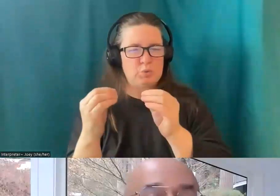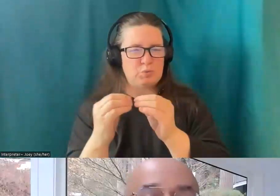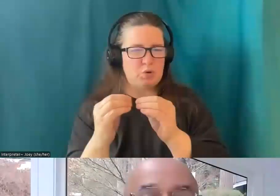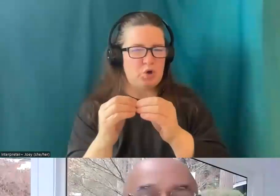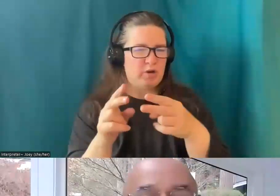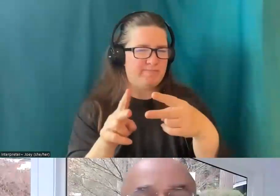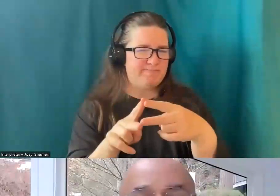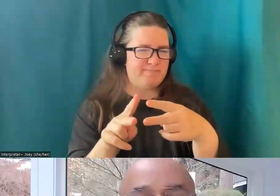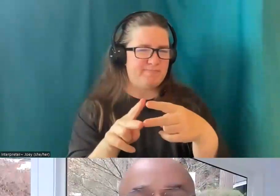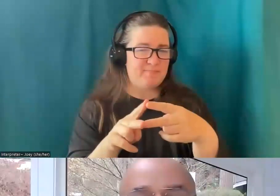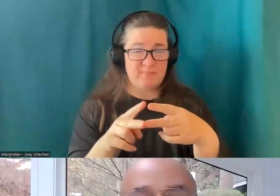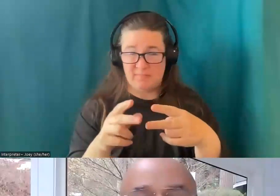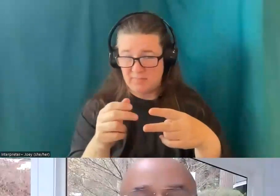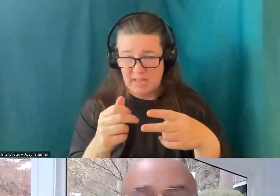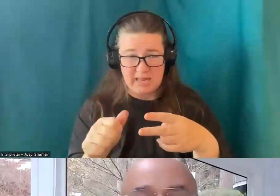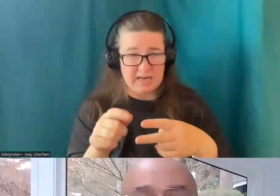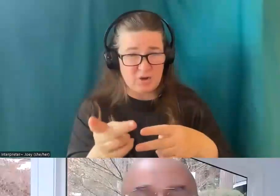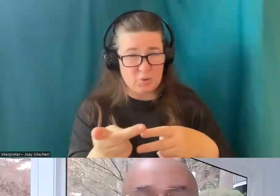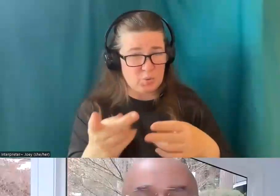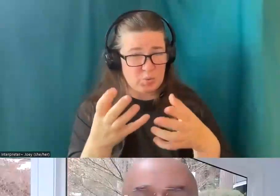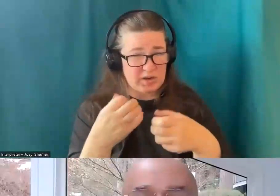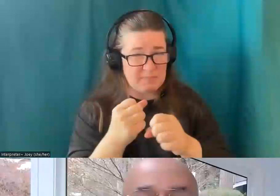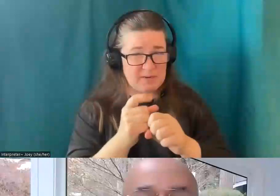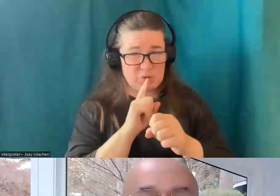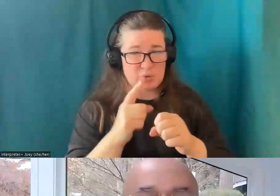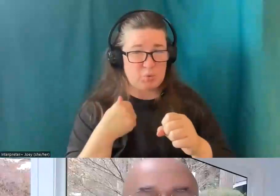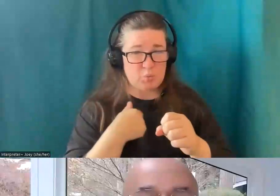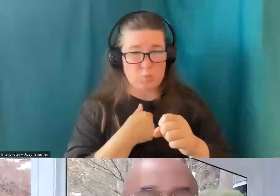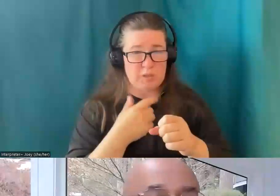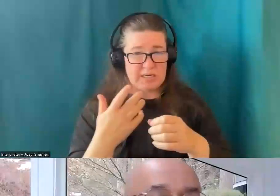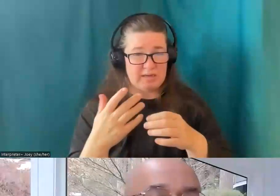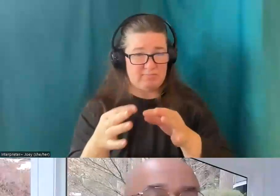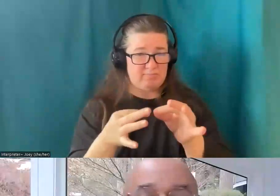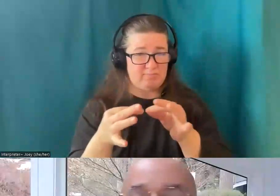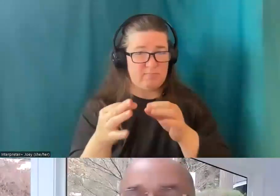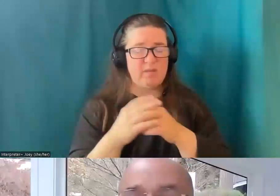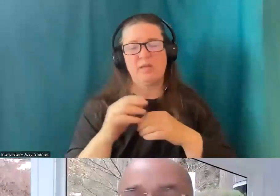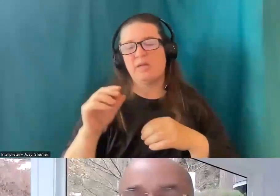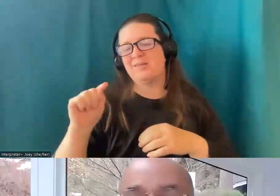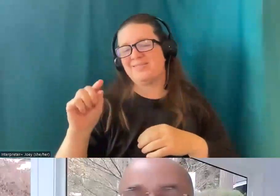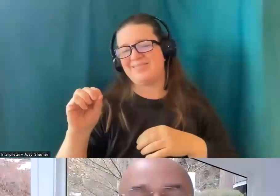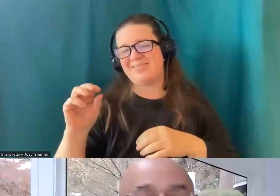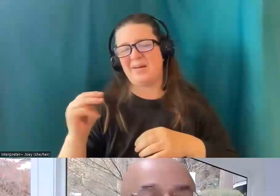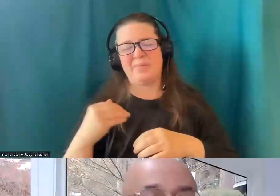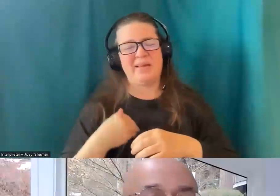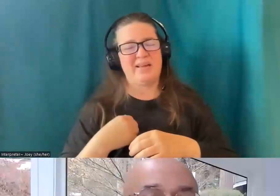that you wanted to make sure we cover? There are a couple of technical questions that I wanted to address real quickly while we're here.